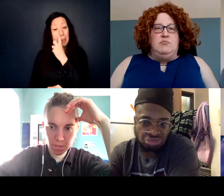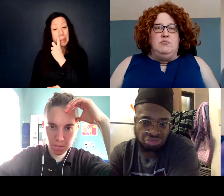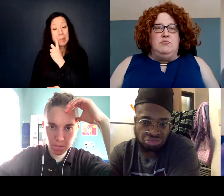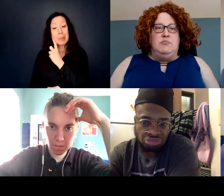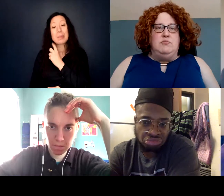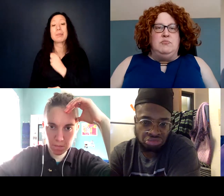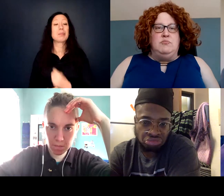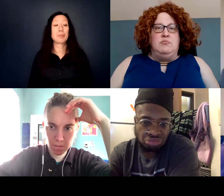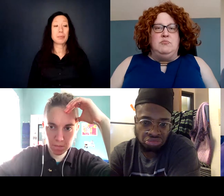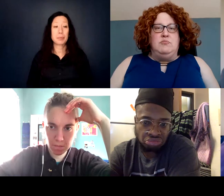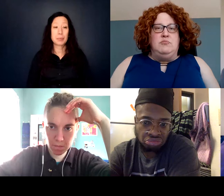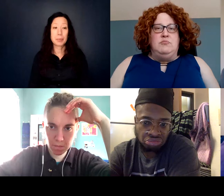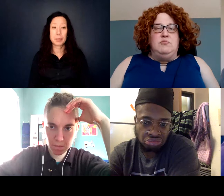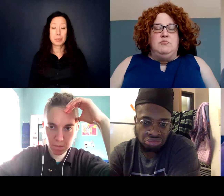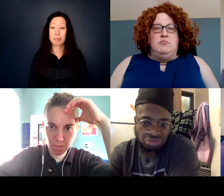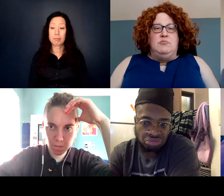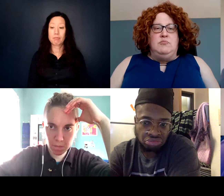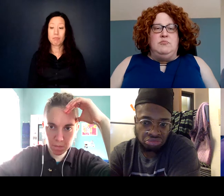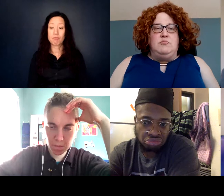Not here.